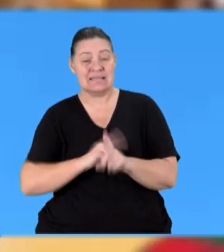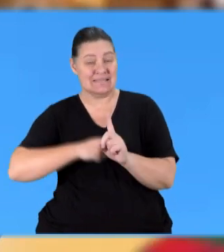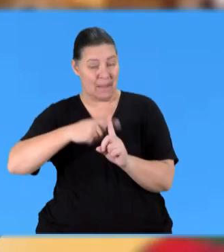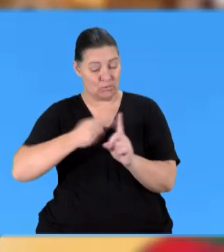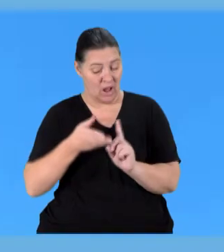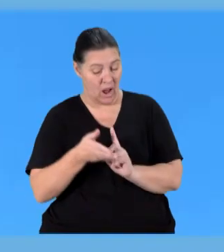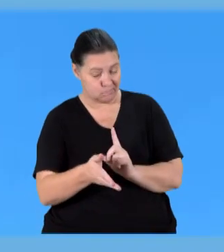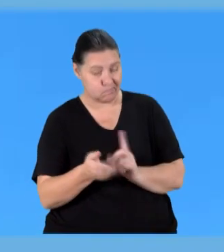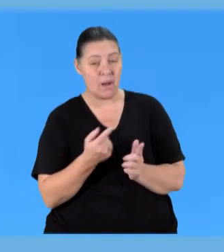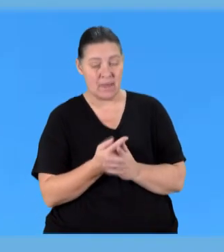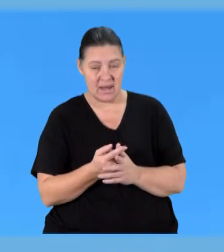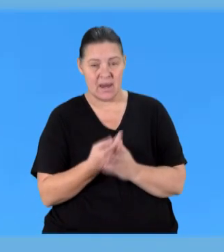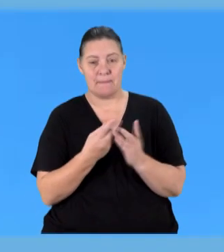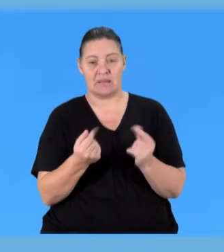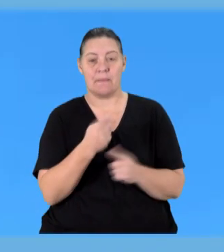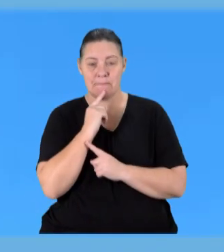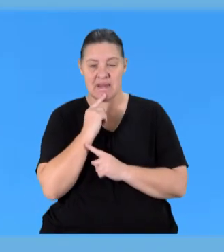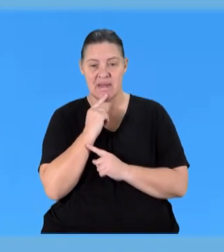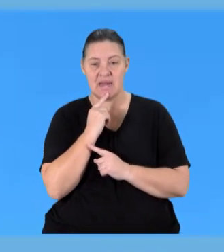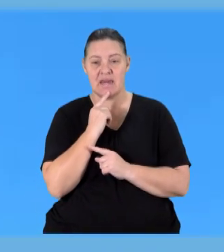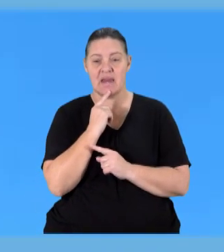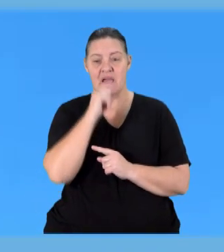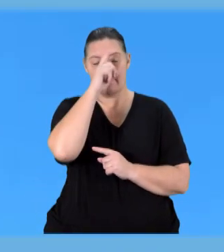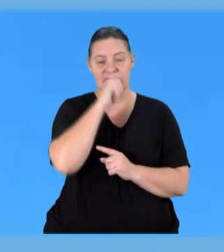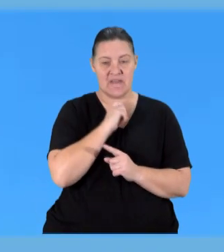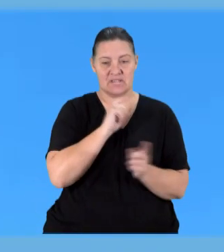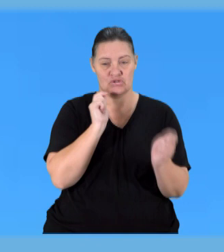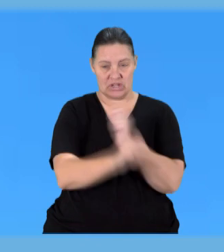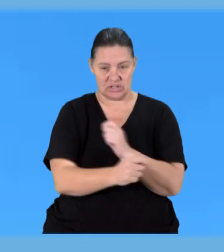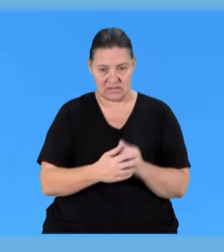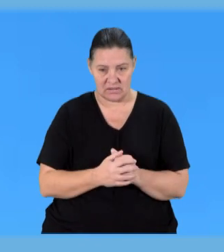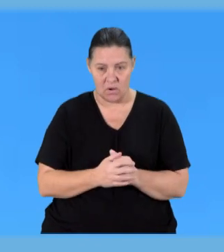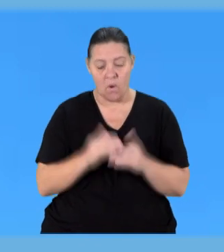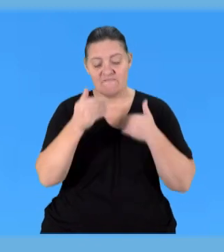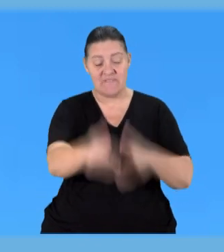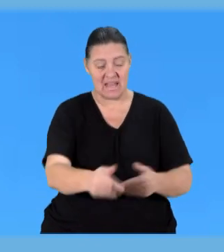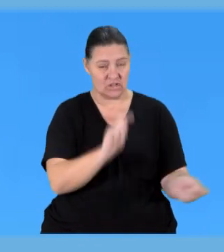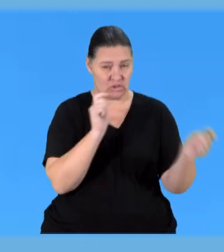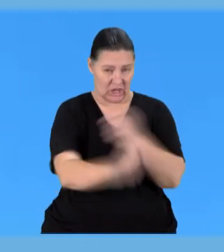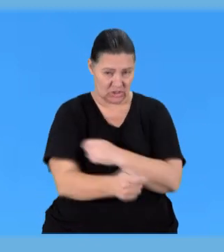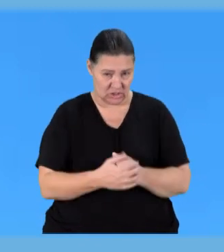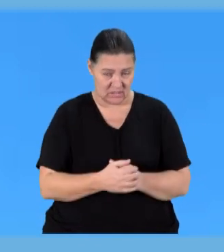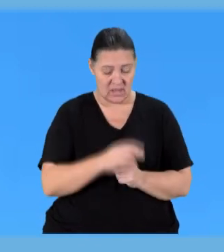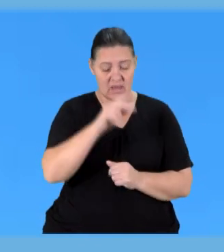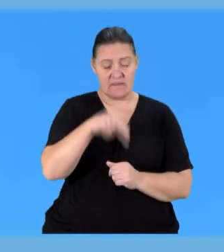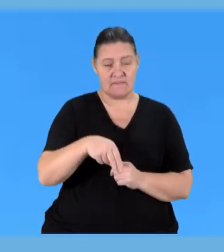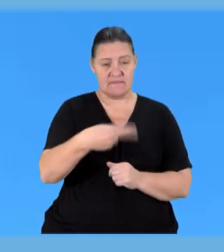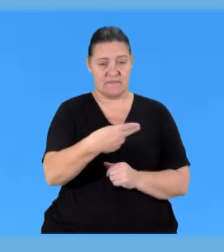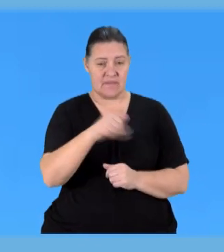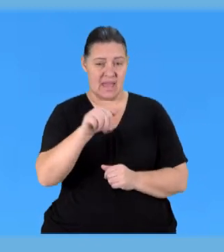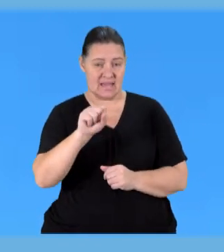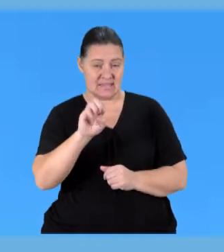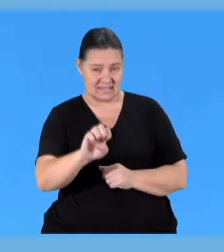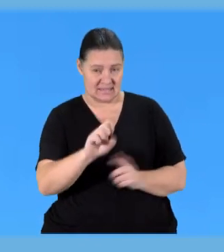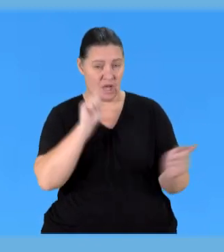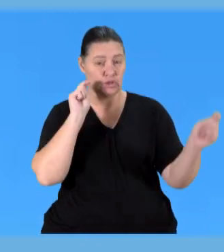happens, we are calling that the phase change. So they're changing their phase from a solid into a liquid. So now from this